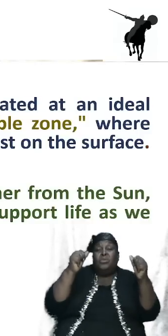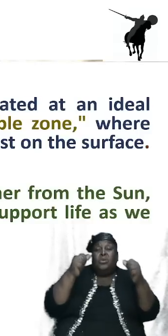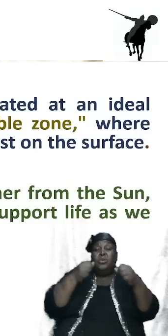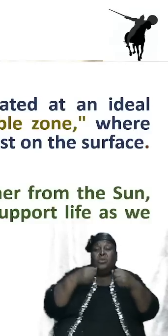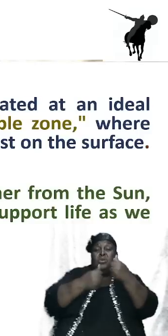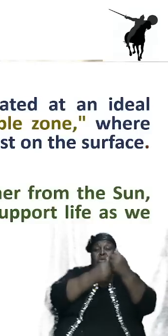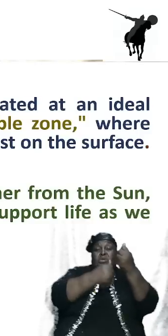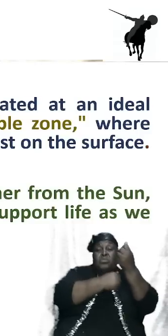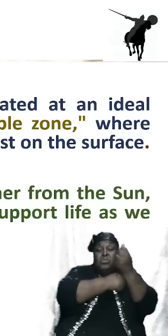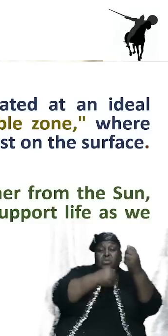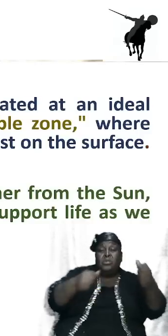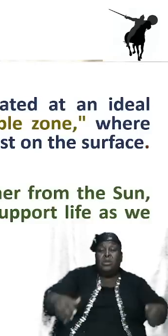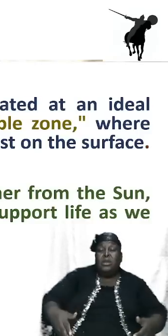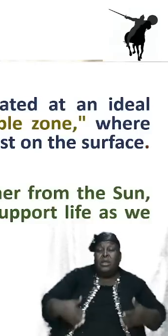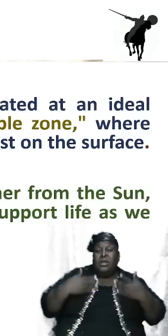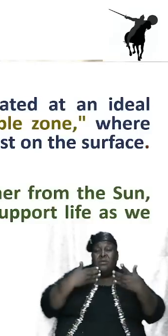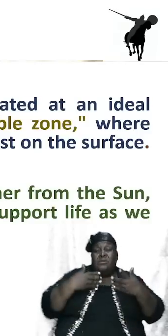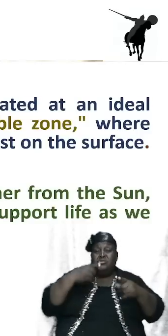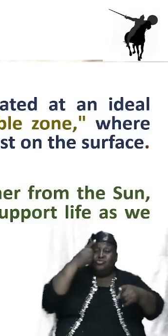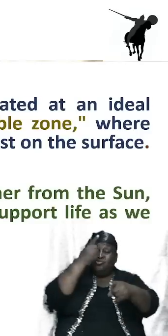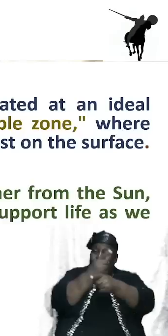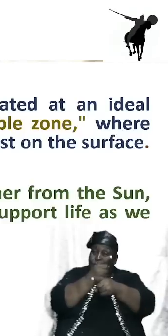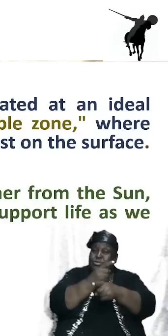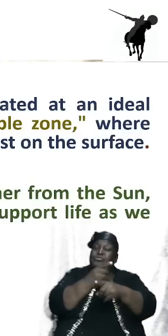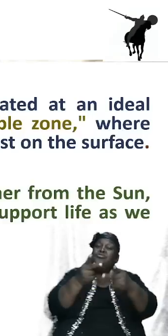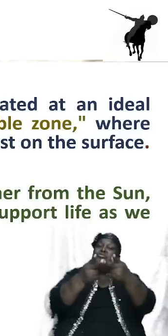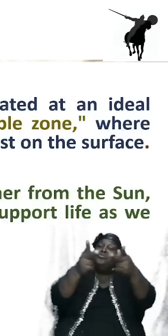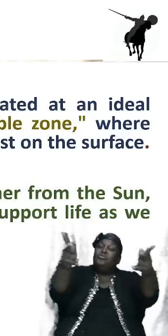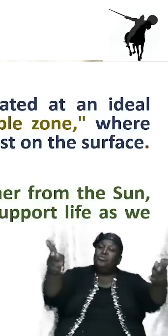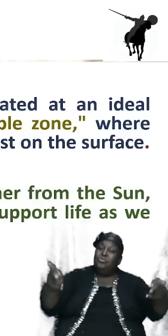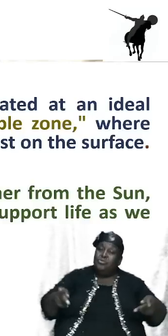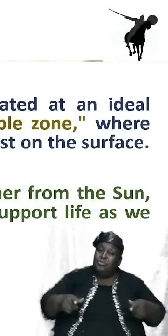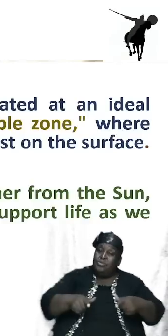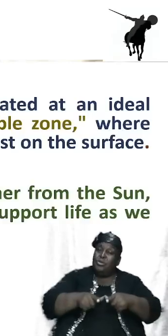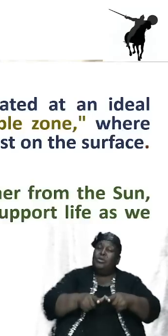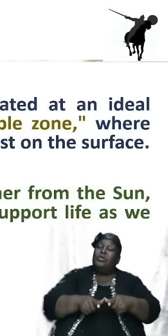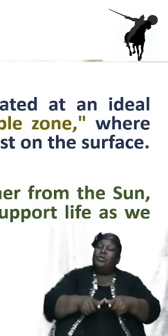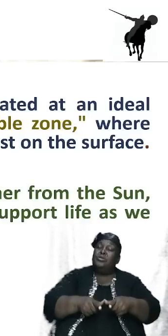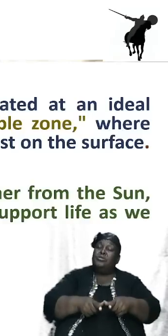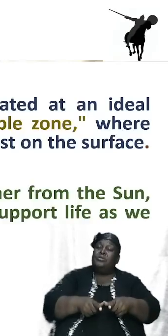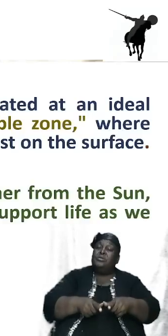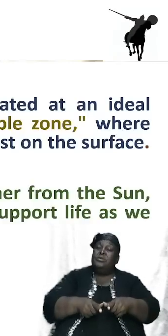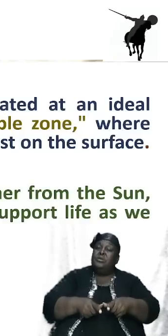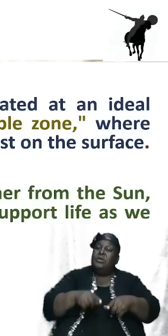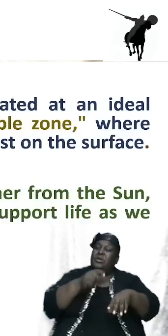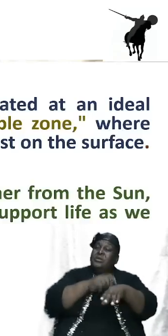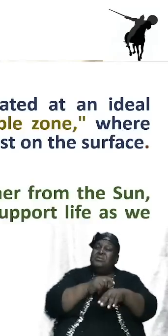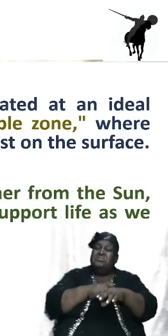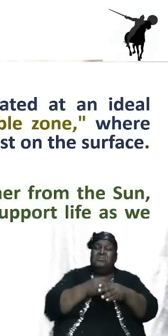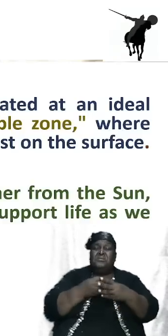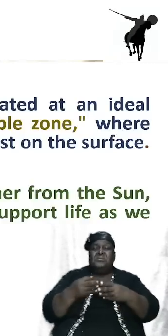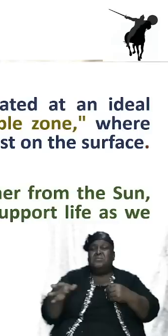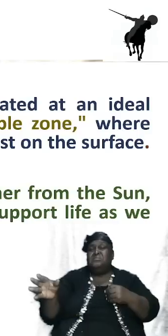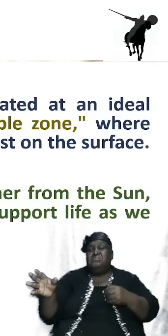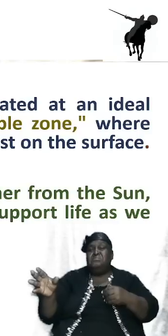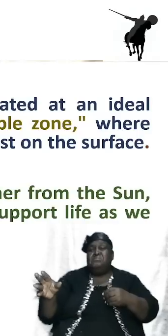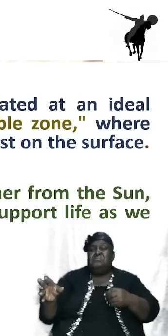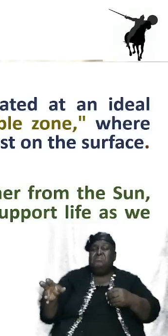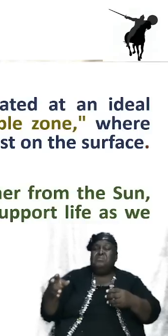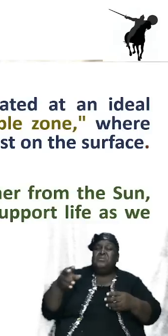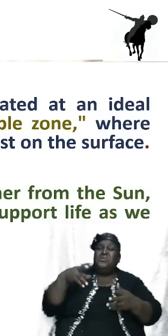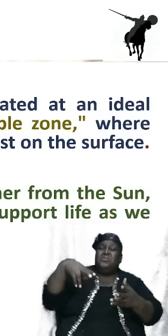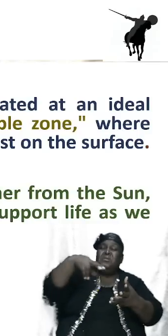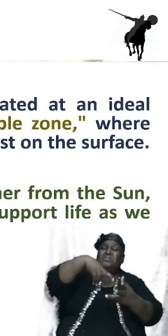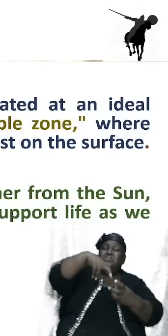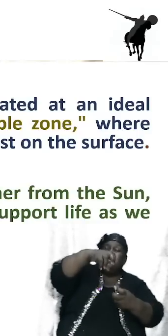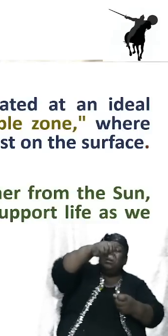right location. And time would have failed me for telling about all the other factors. The gravitational constant,